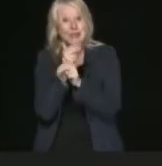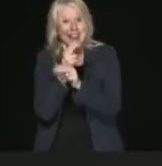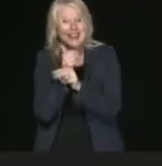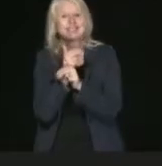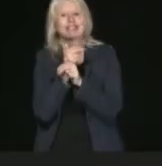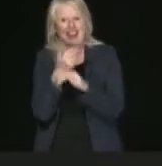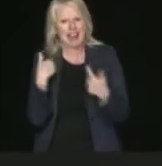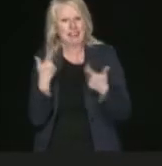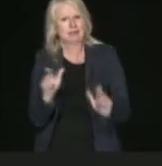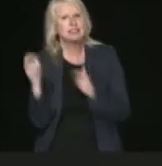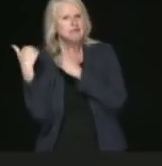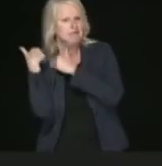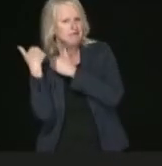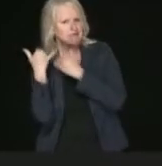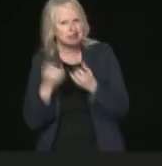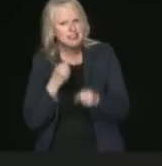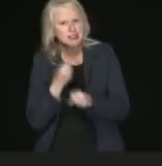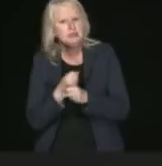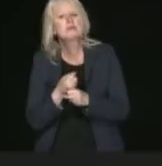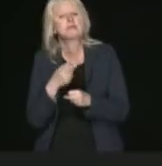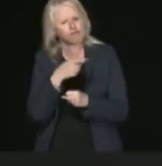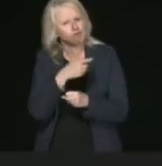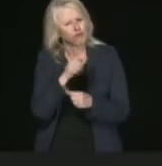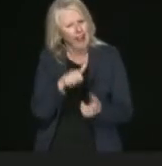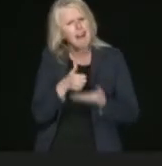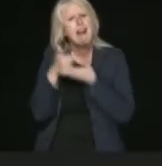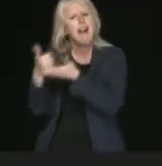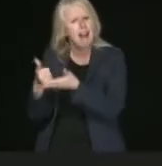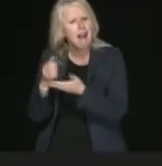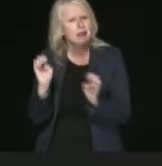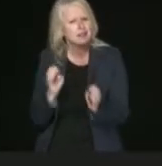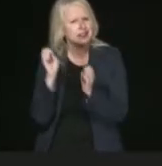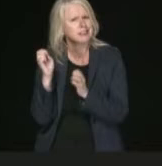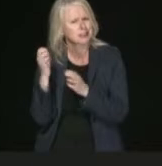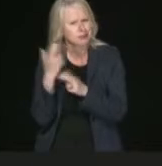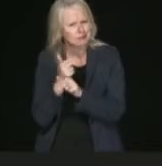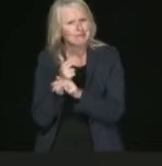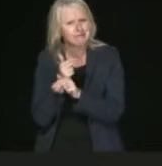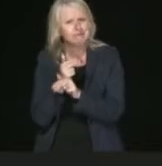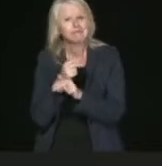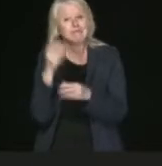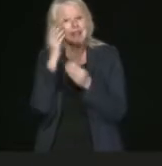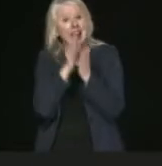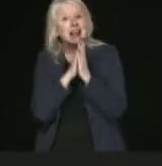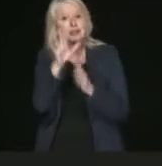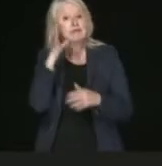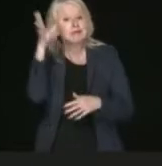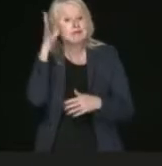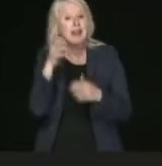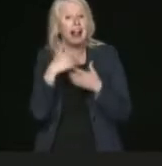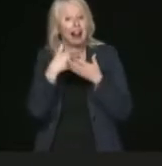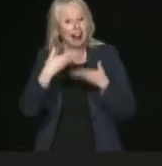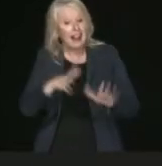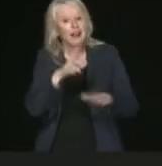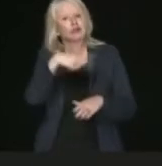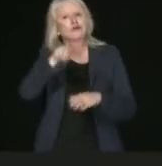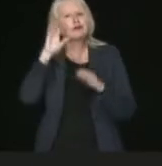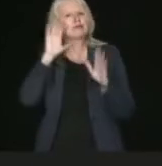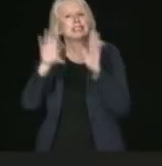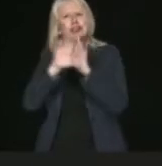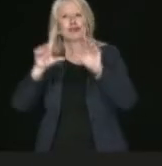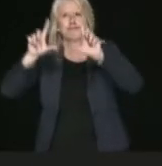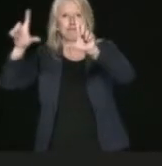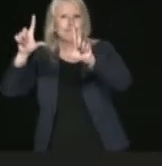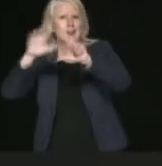this year, and maybe there's something you can do to help. Ask your parents to let you put up a picture in the window to bring